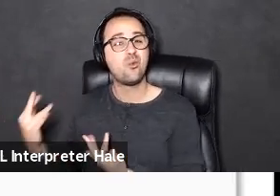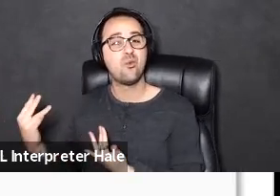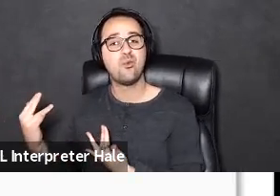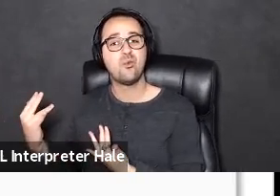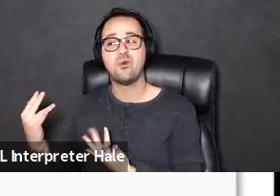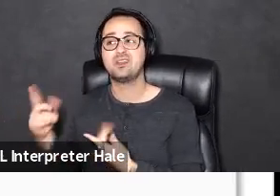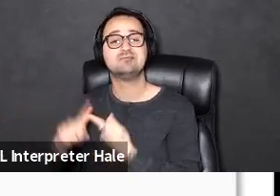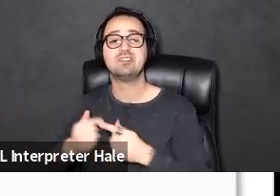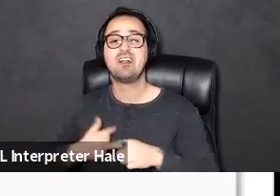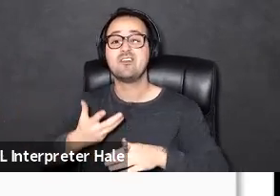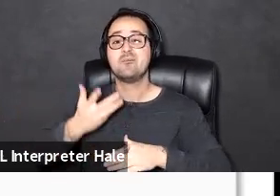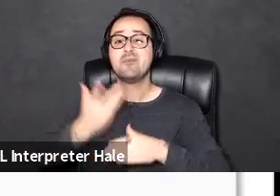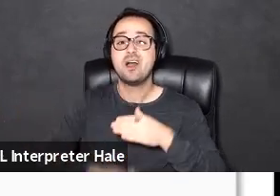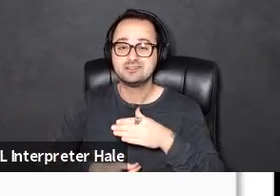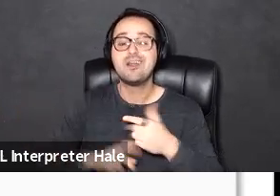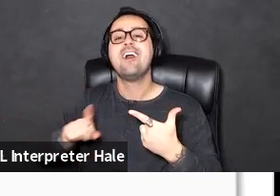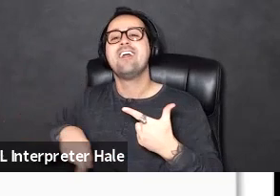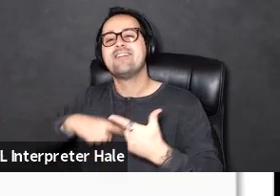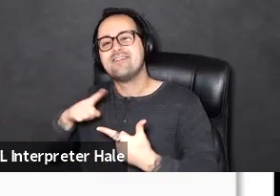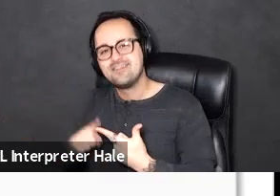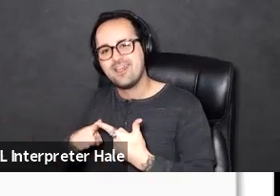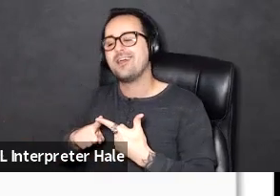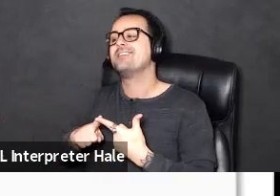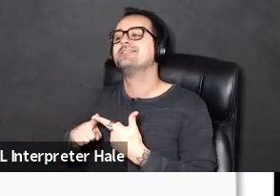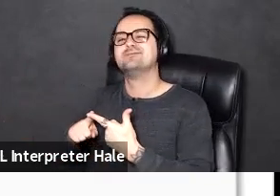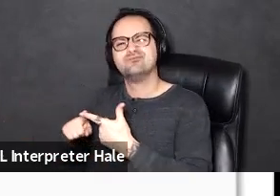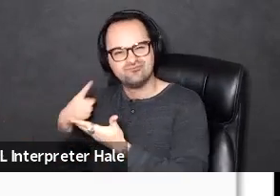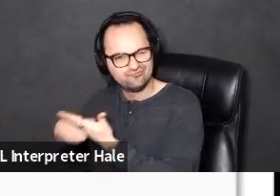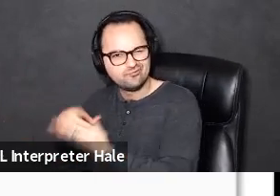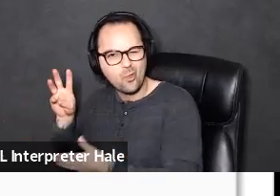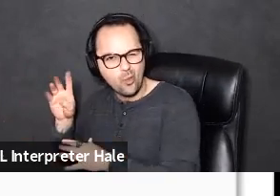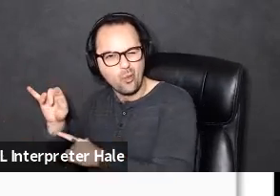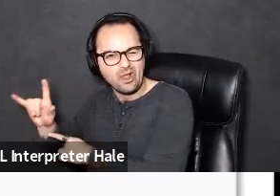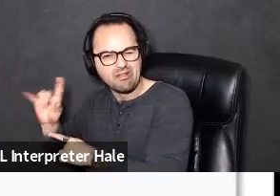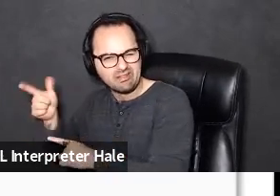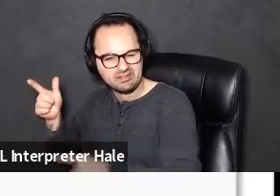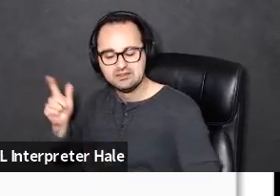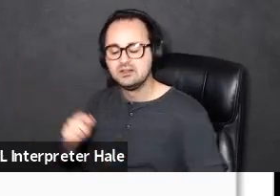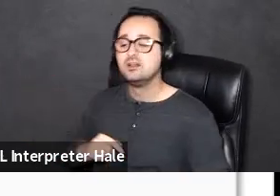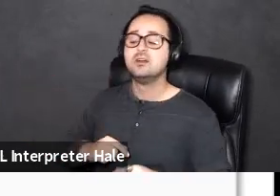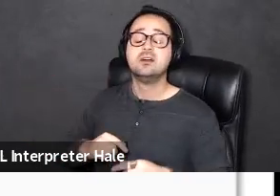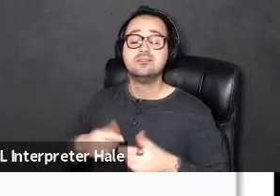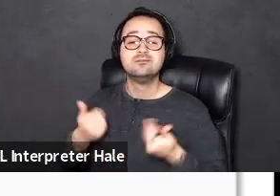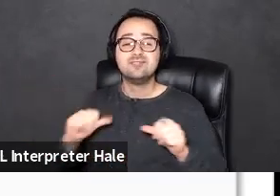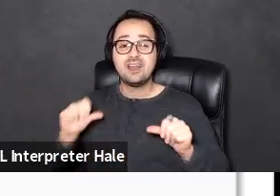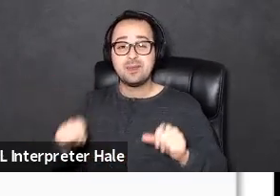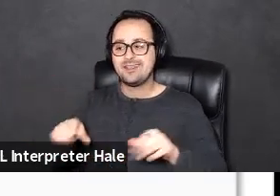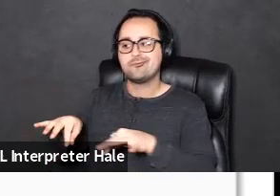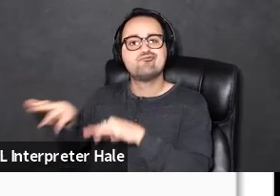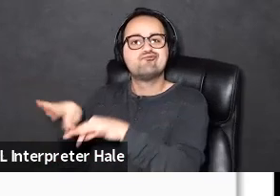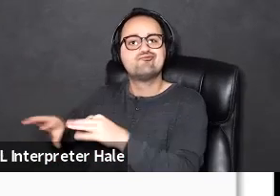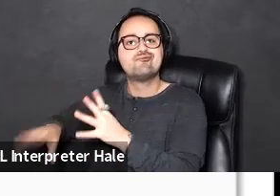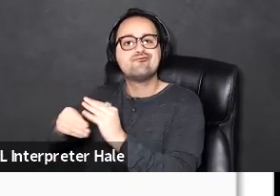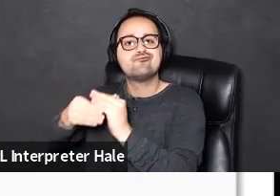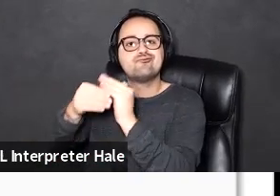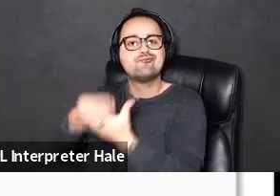I've passed and then pass them through my will. And we'll talk about that when we get into the will. But anybody can contribute to it.